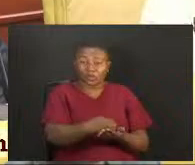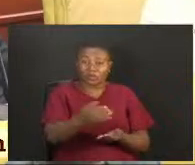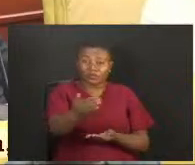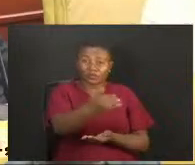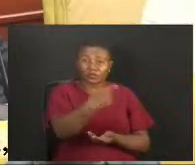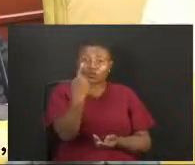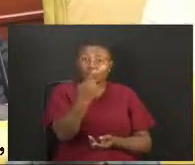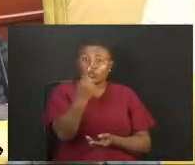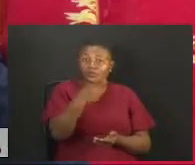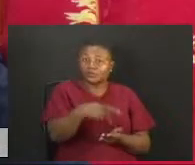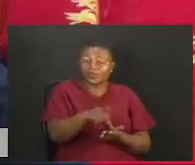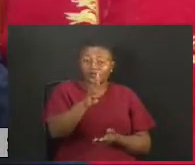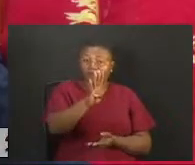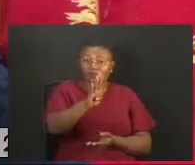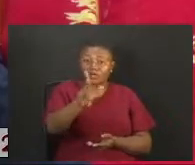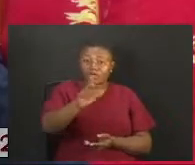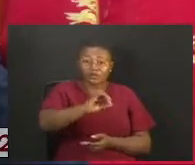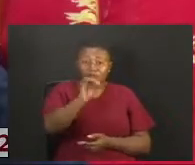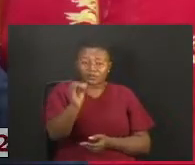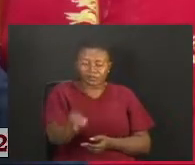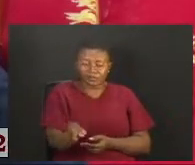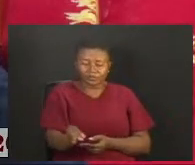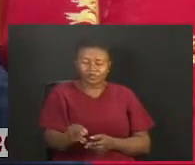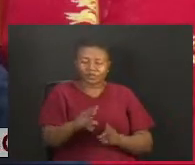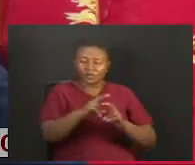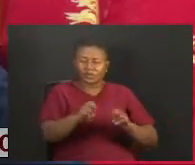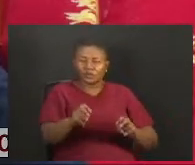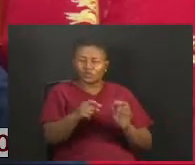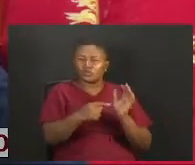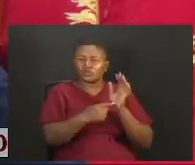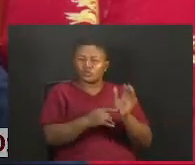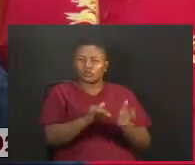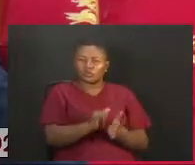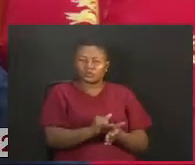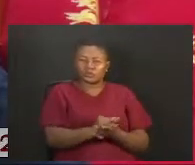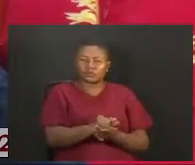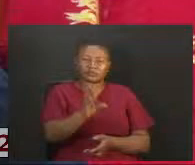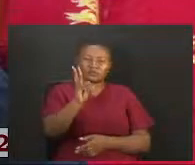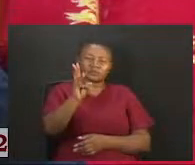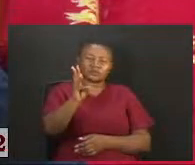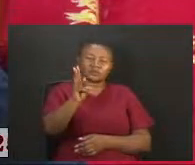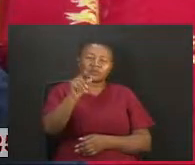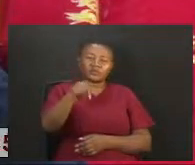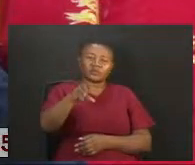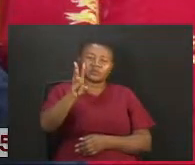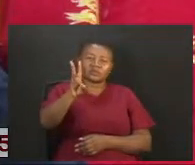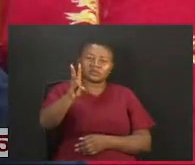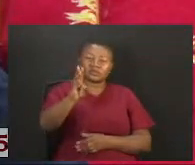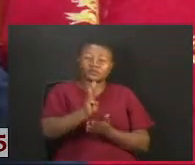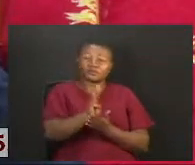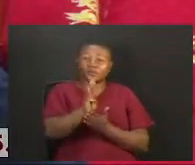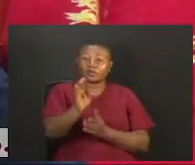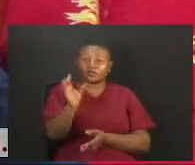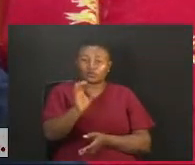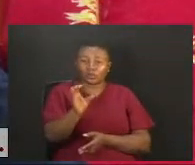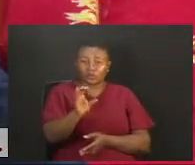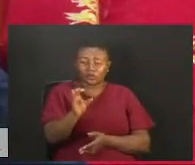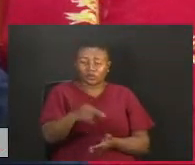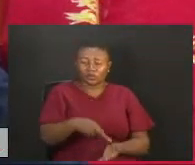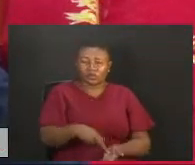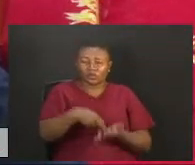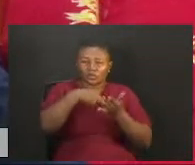Speaker, the study also revealed that 16.6 billion Ghana cedis,